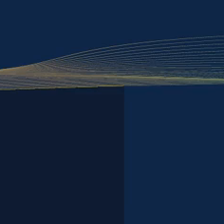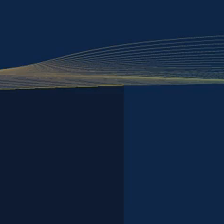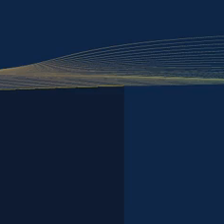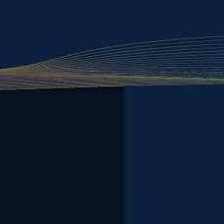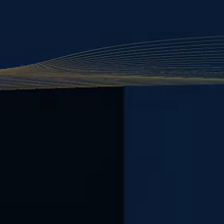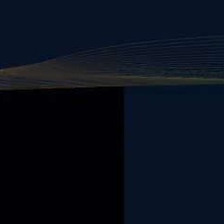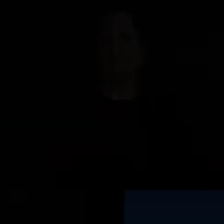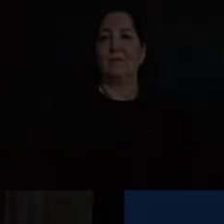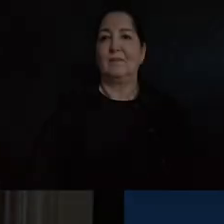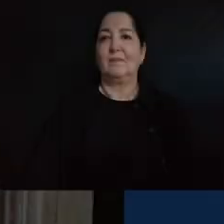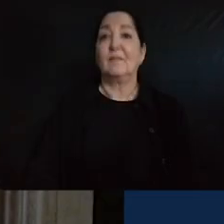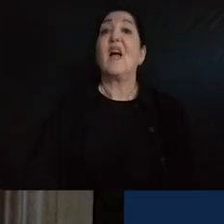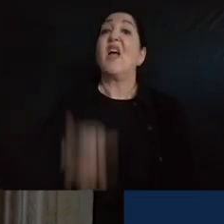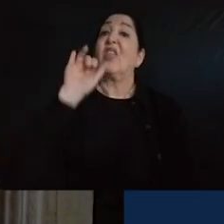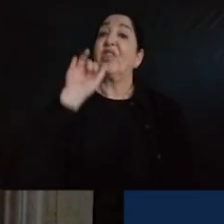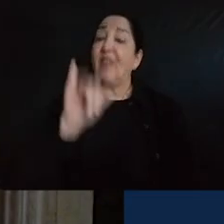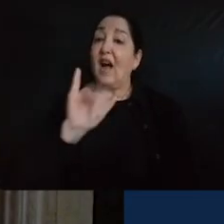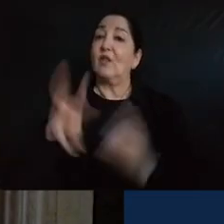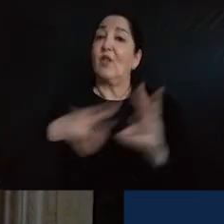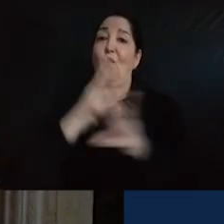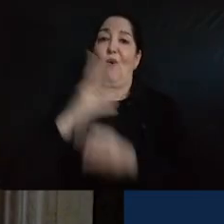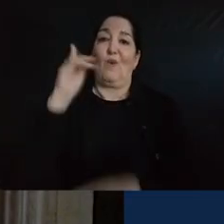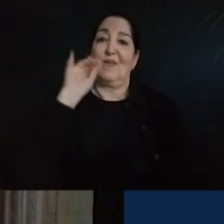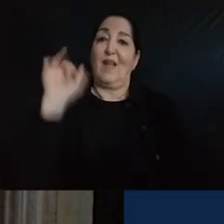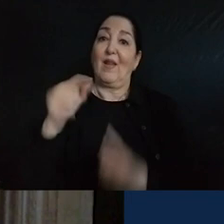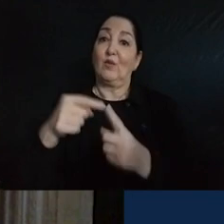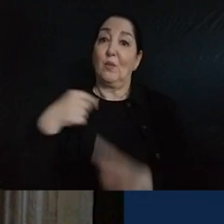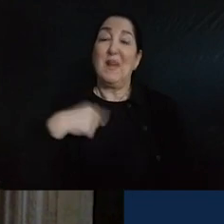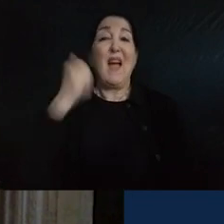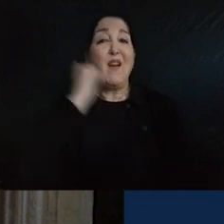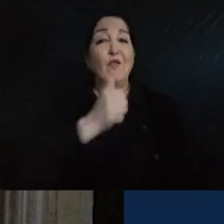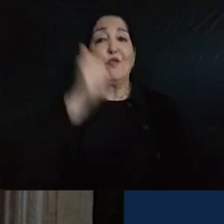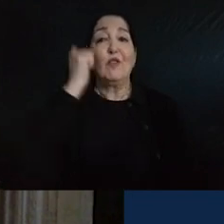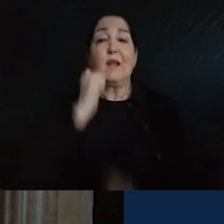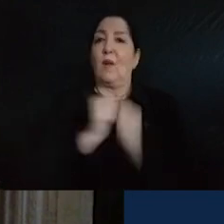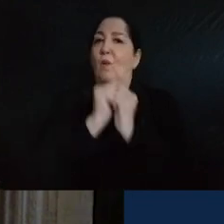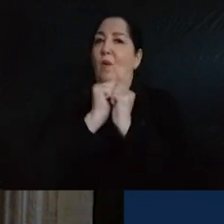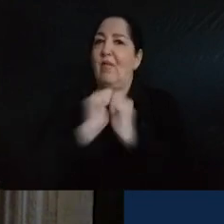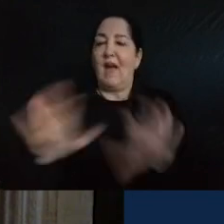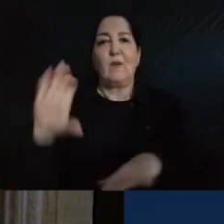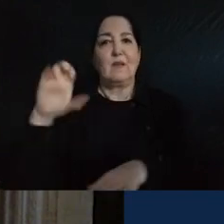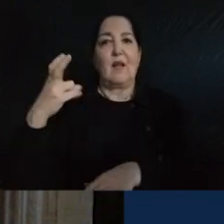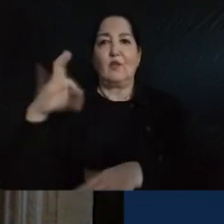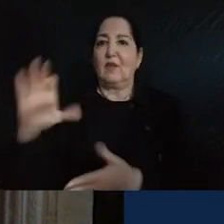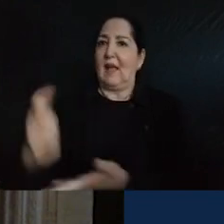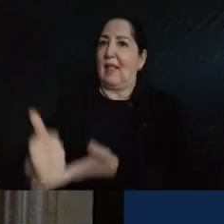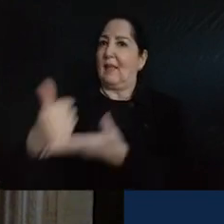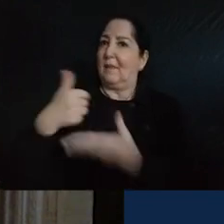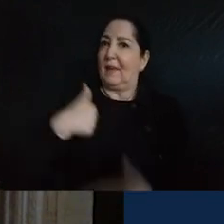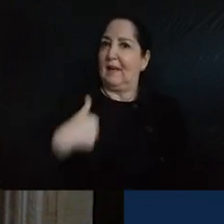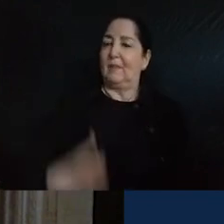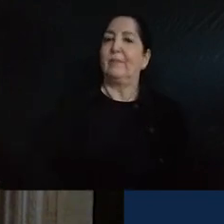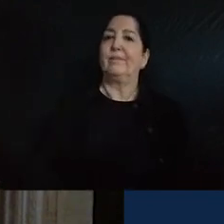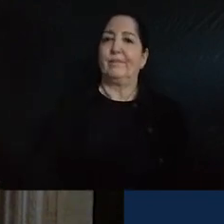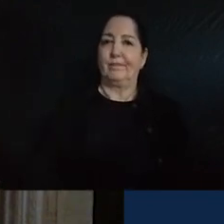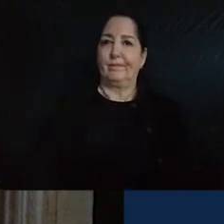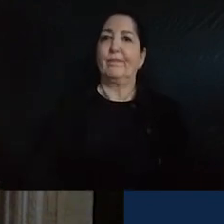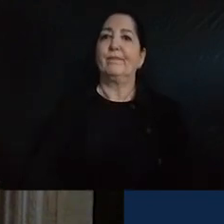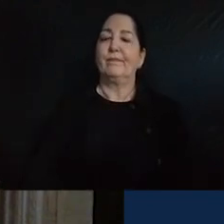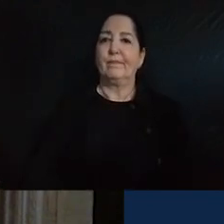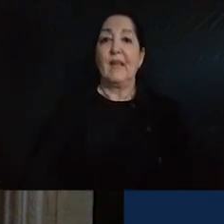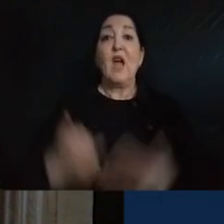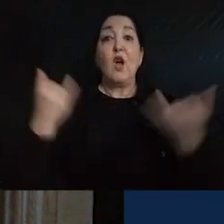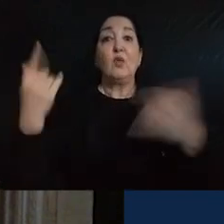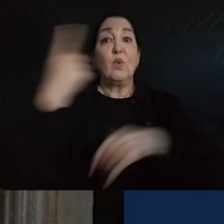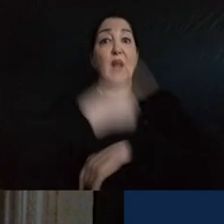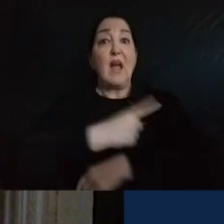about work. That is how the world would sound to me every day without the help of CHC.